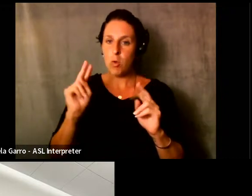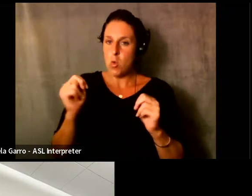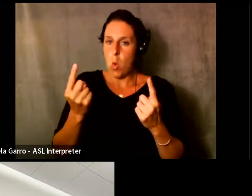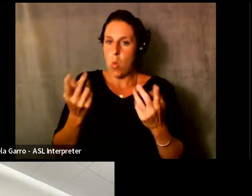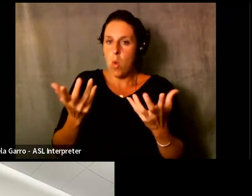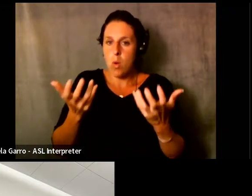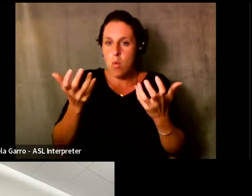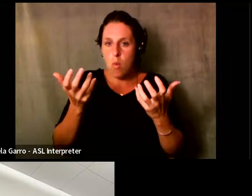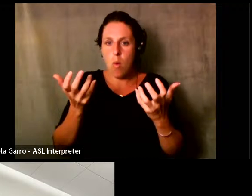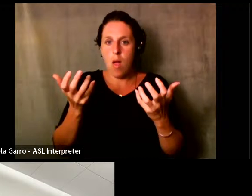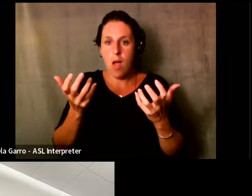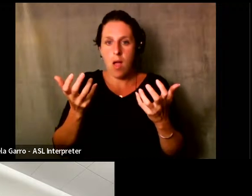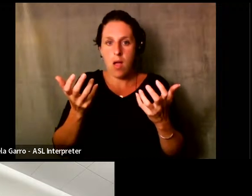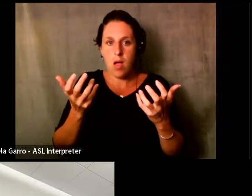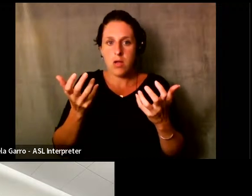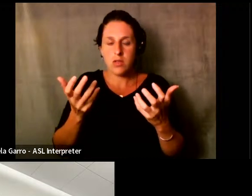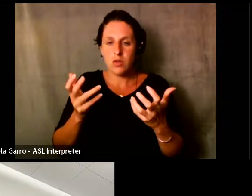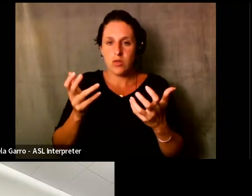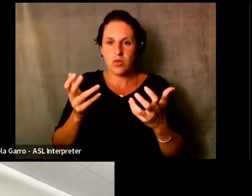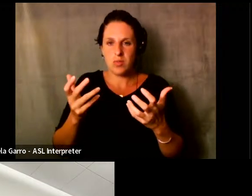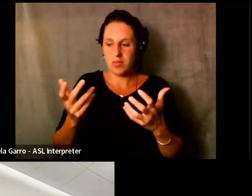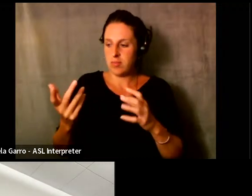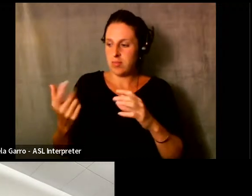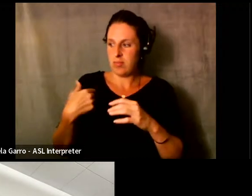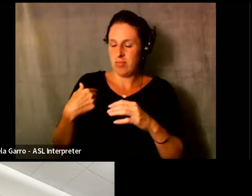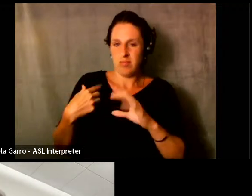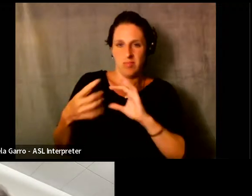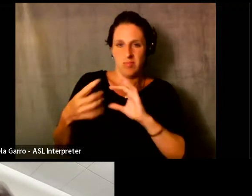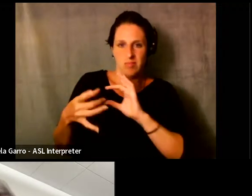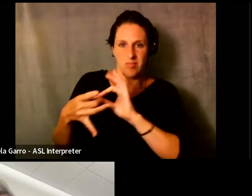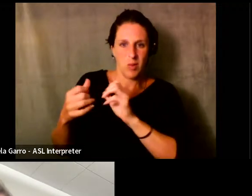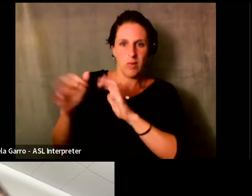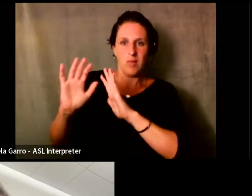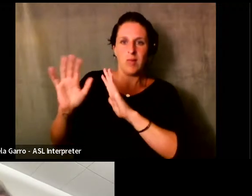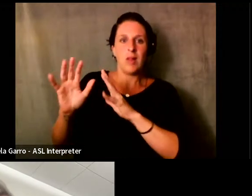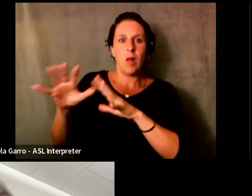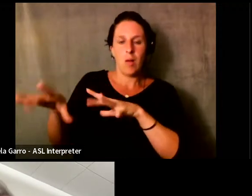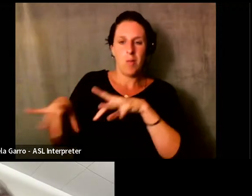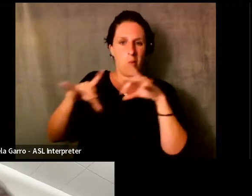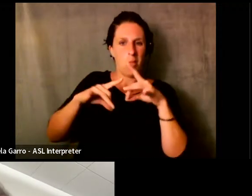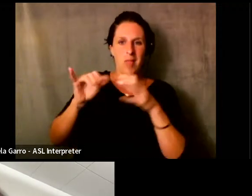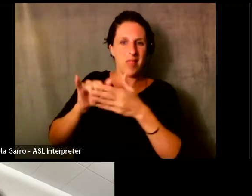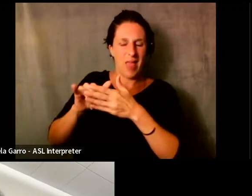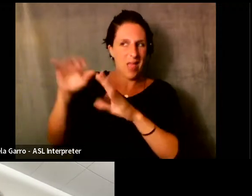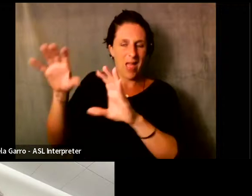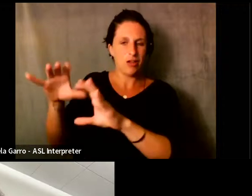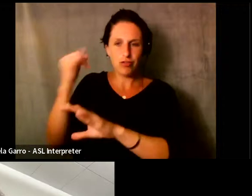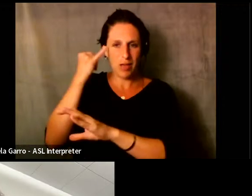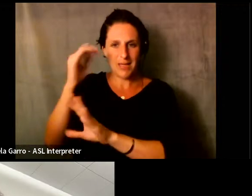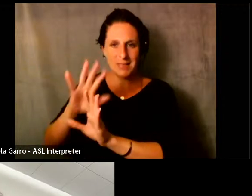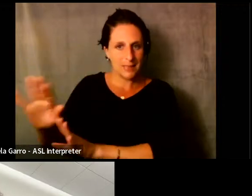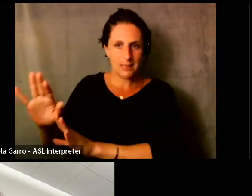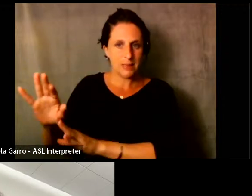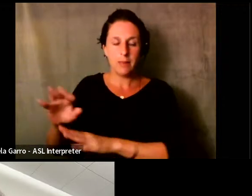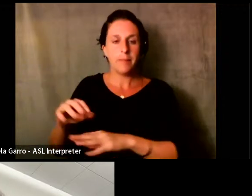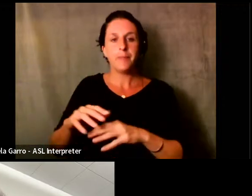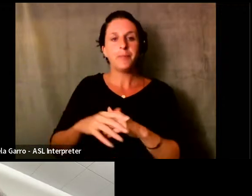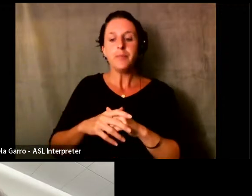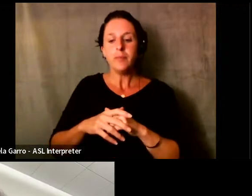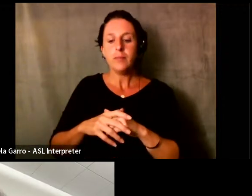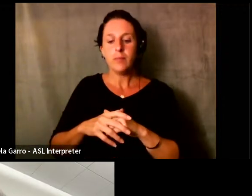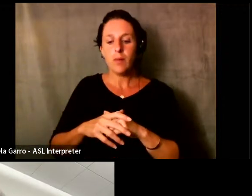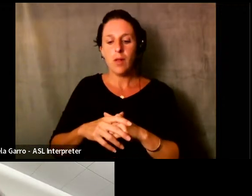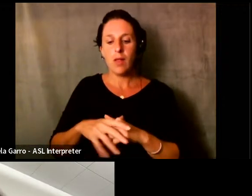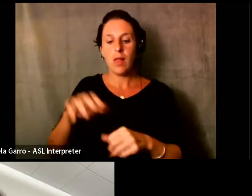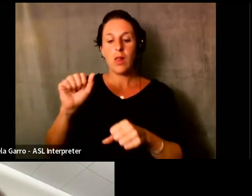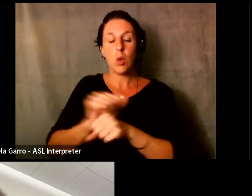to be associated or upholding those actions or ideas. And so the